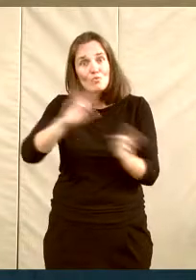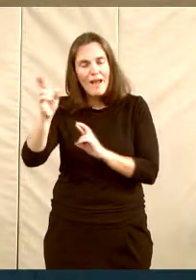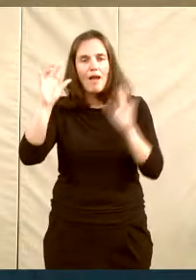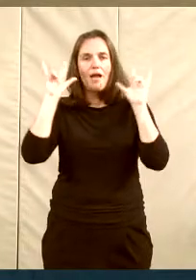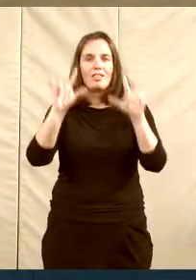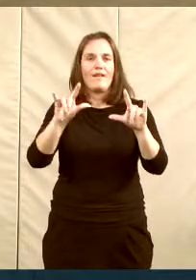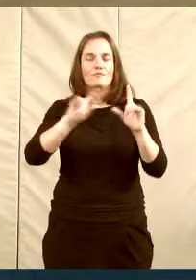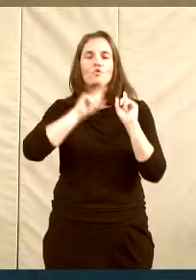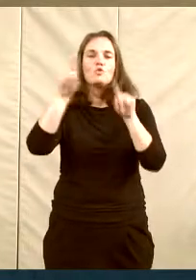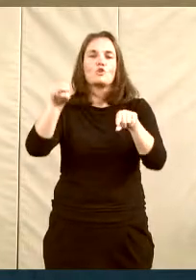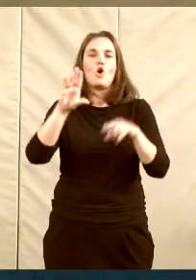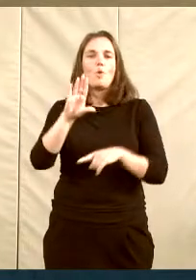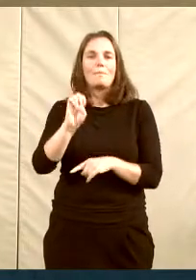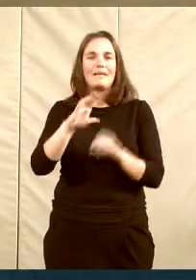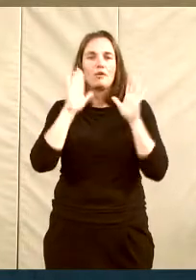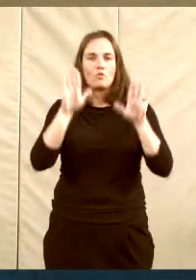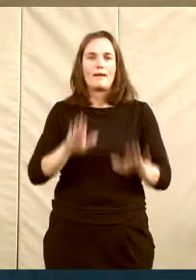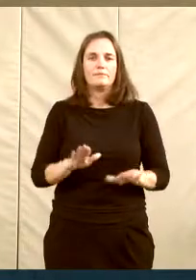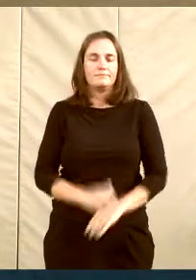great.